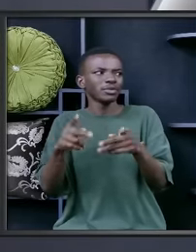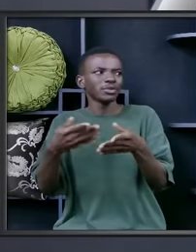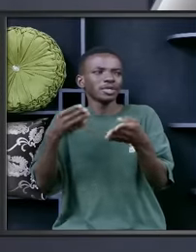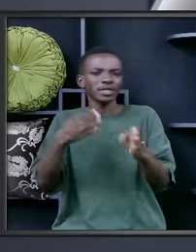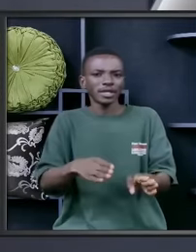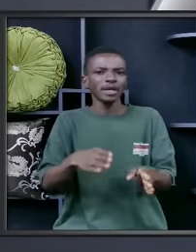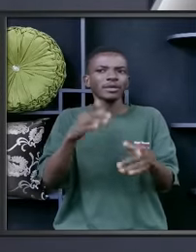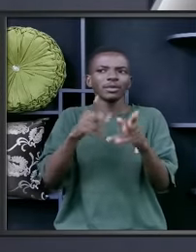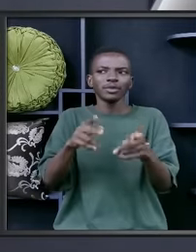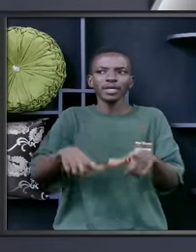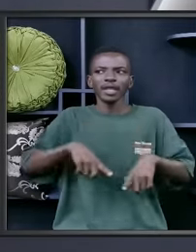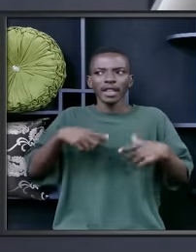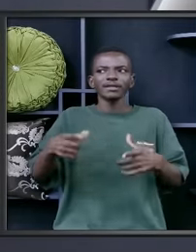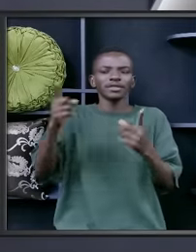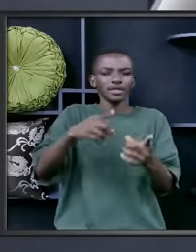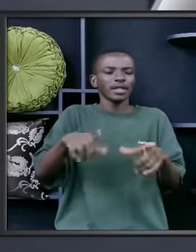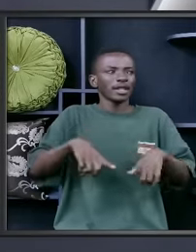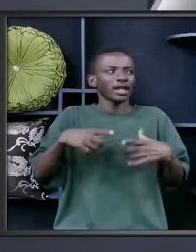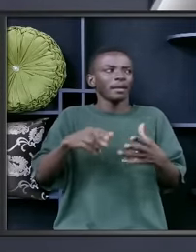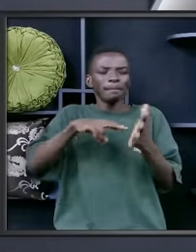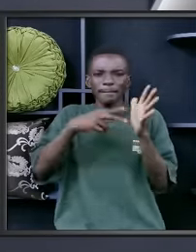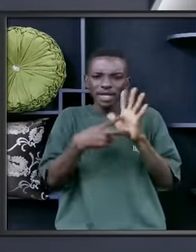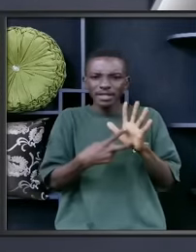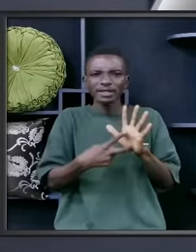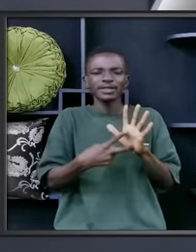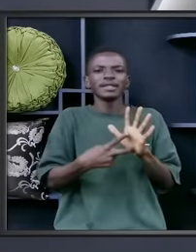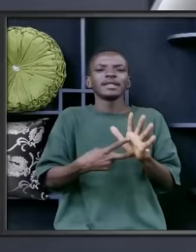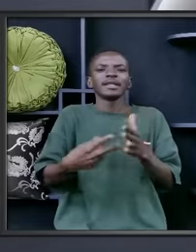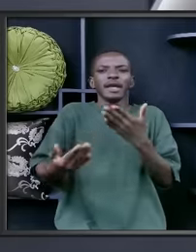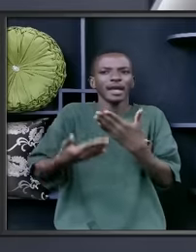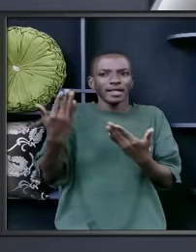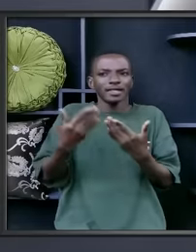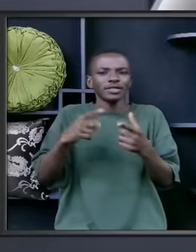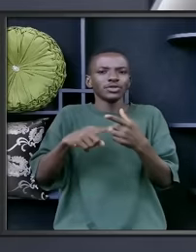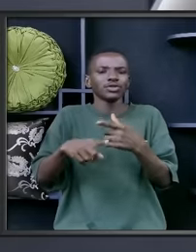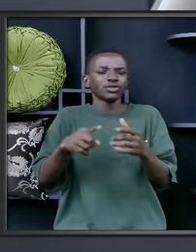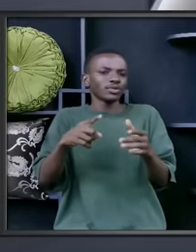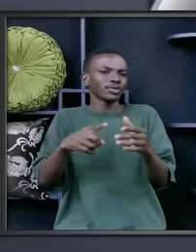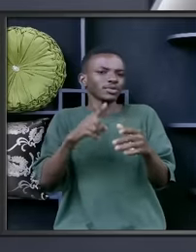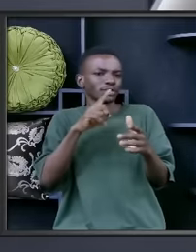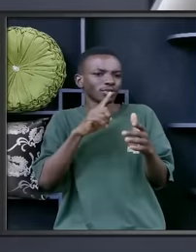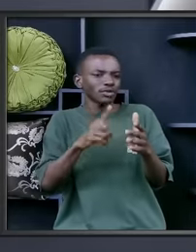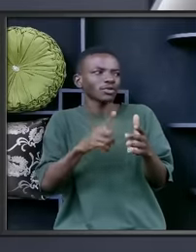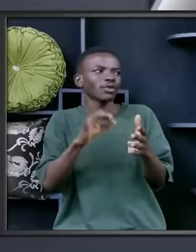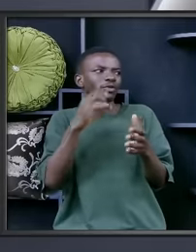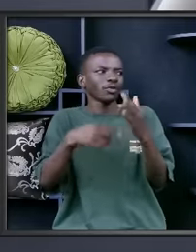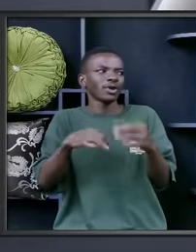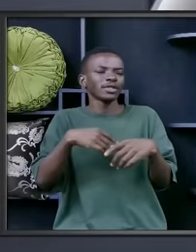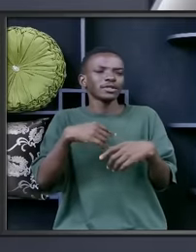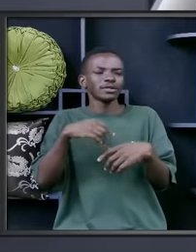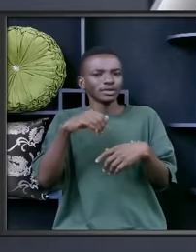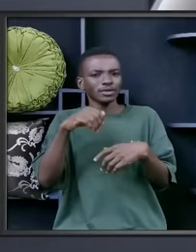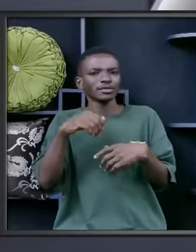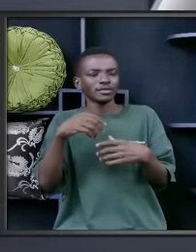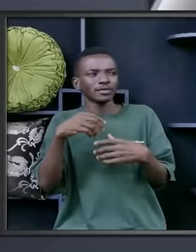The ones who still they alive, still they alive. Meaning to say, it they easy to verify what thing she they talk. Yes. Until we hear